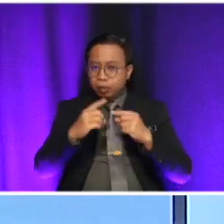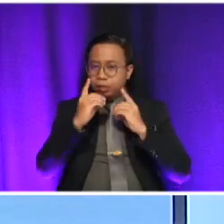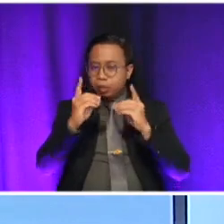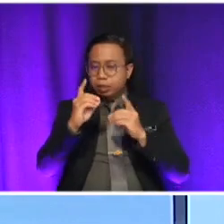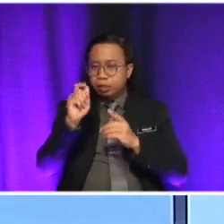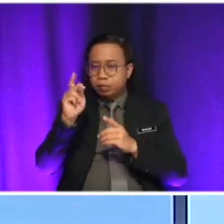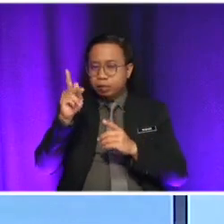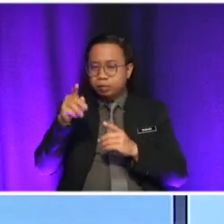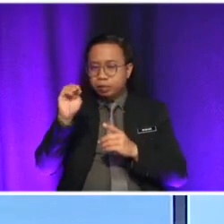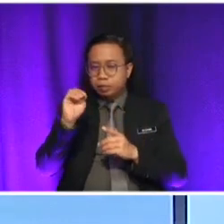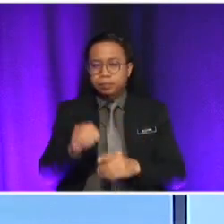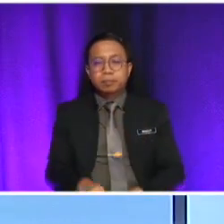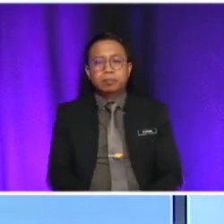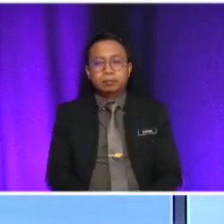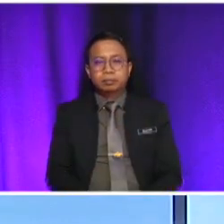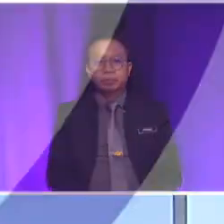EduwebTV KPM.